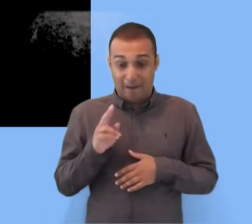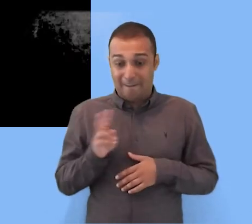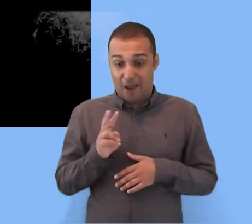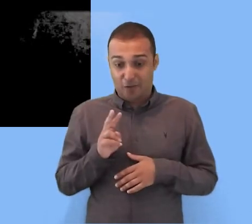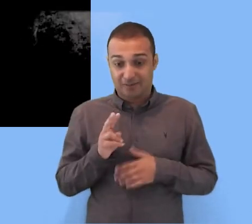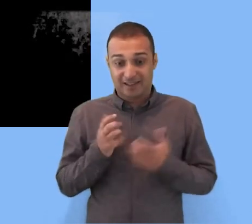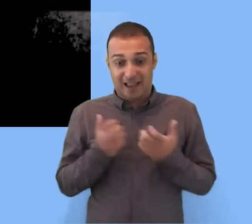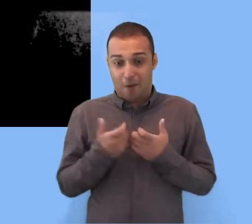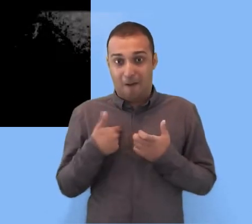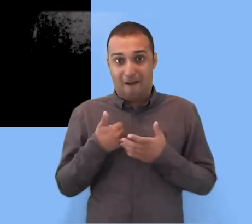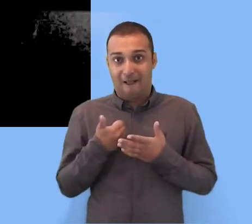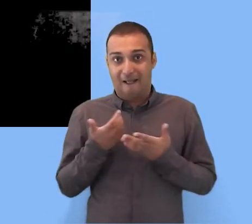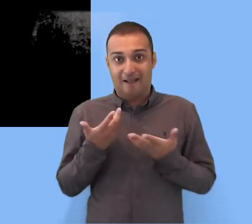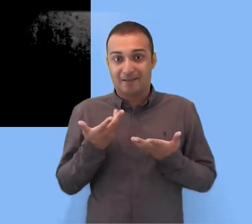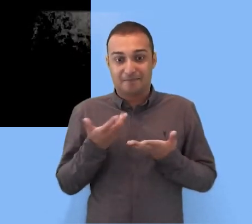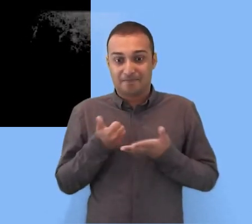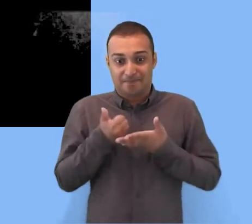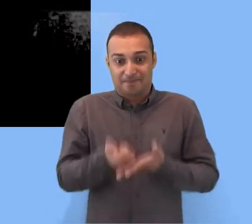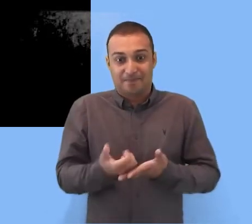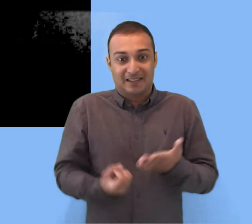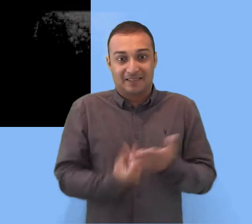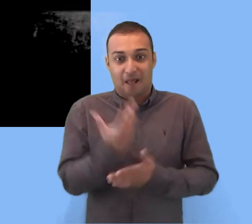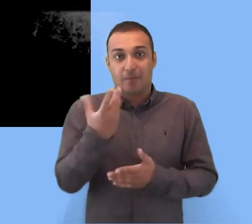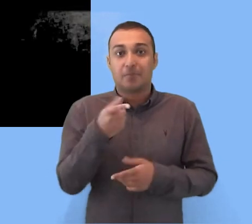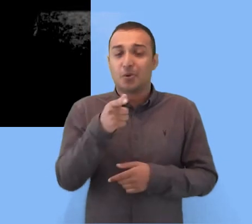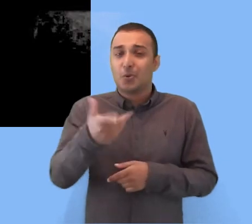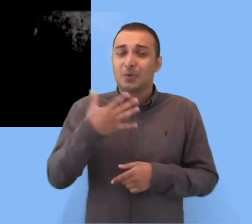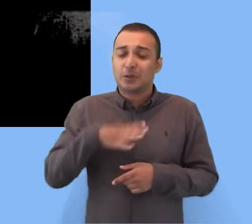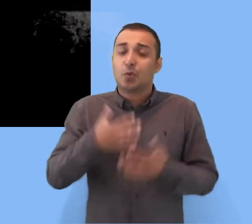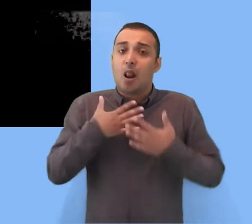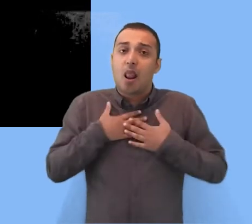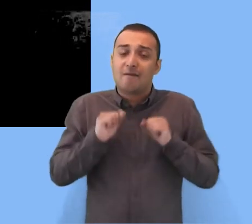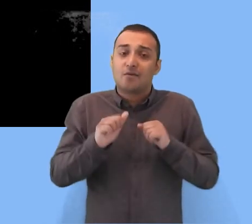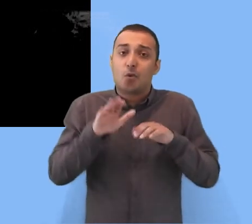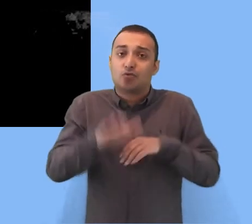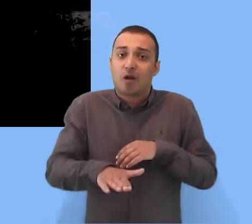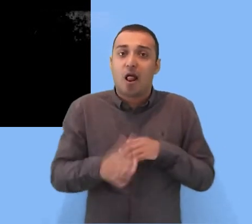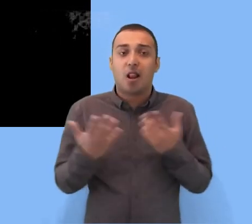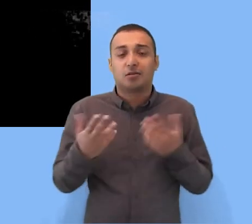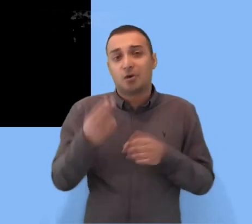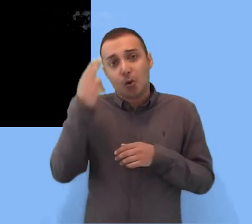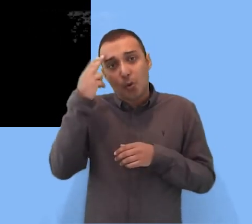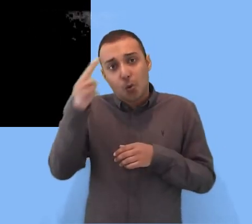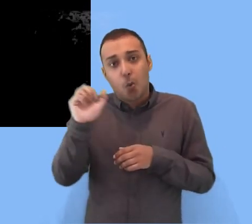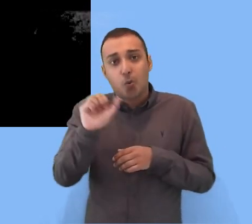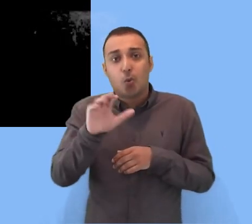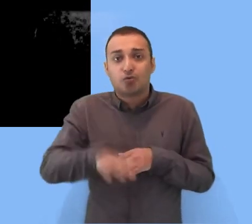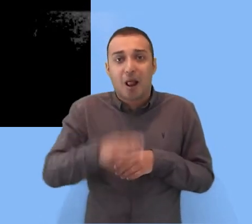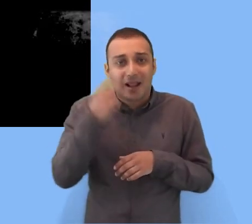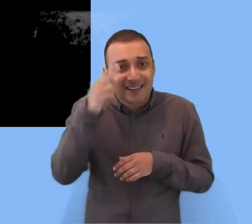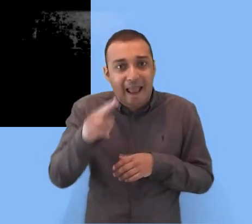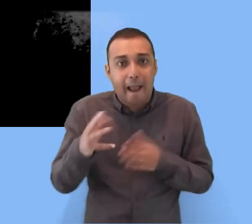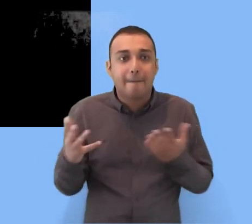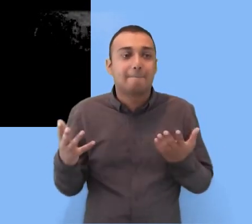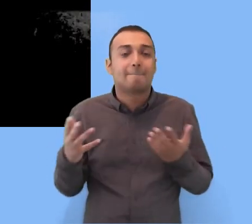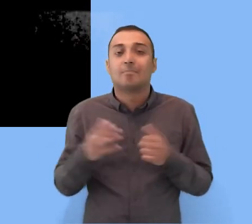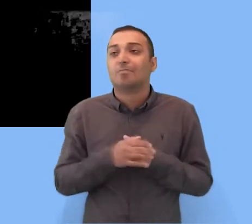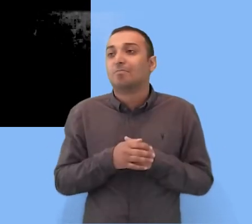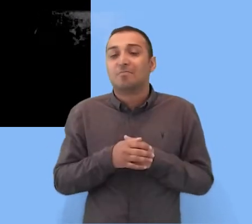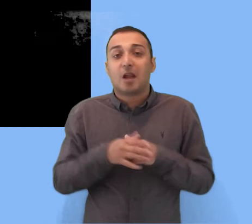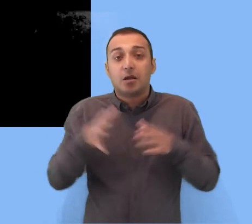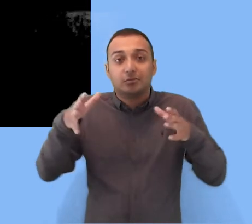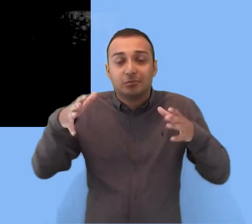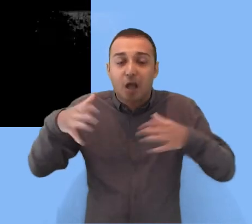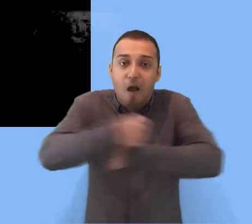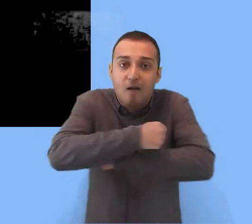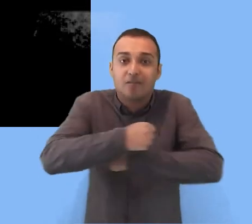child, touch your child, call your child by name, read with them, and talk to them as though you were expecting an